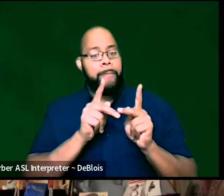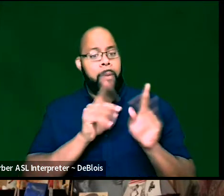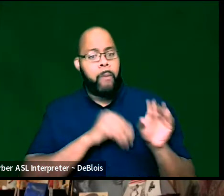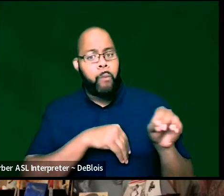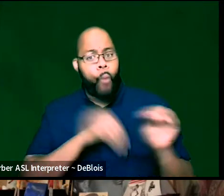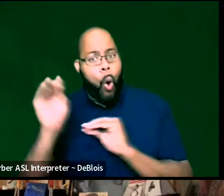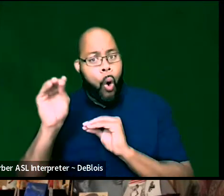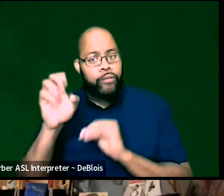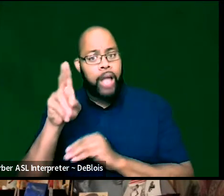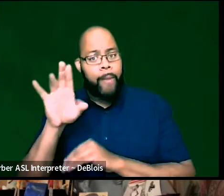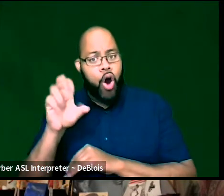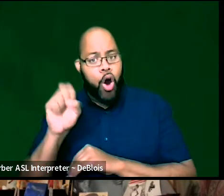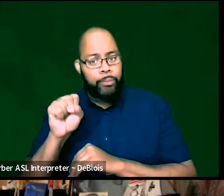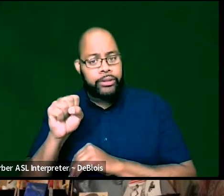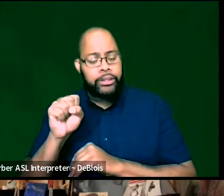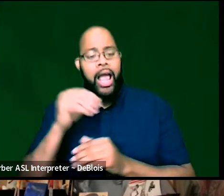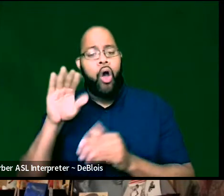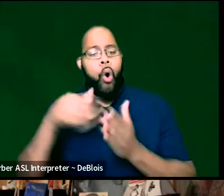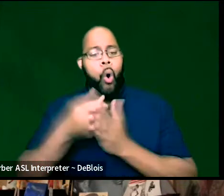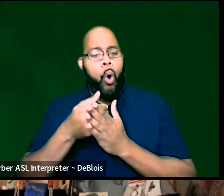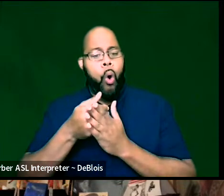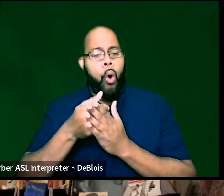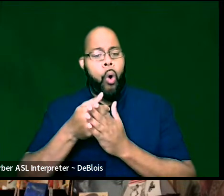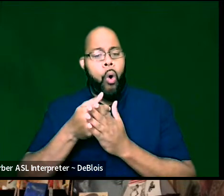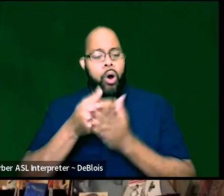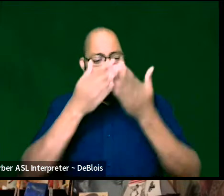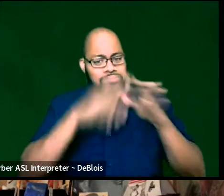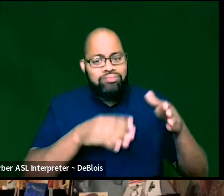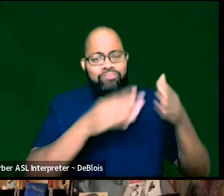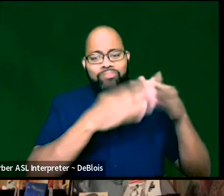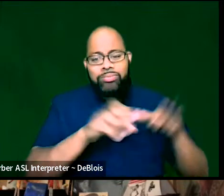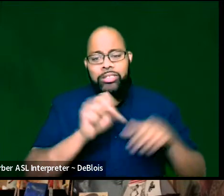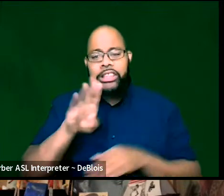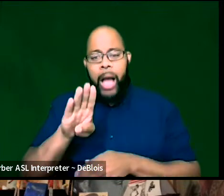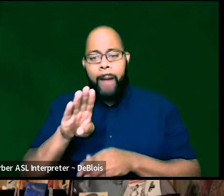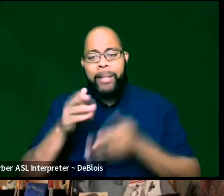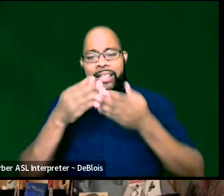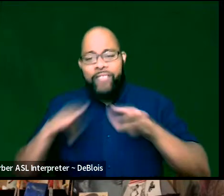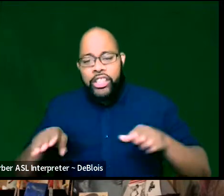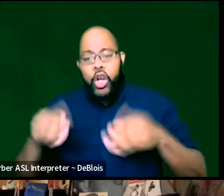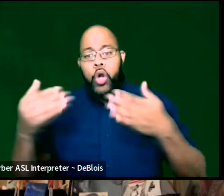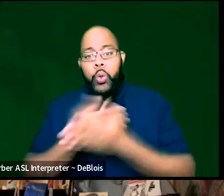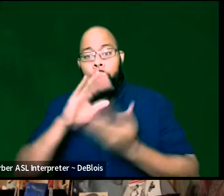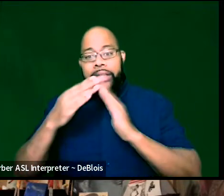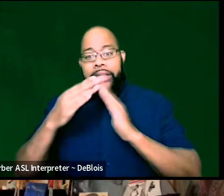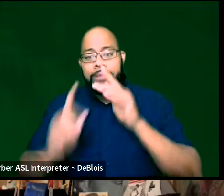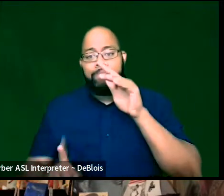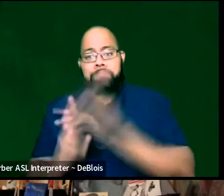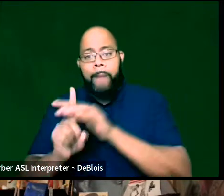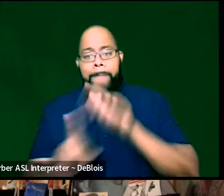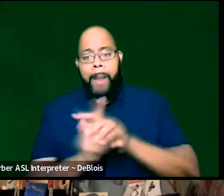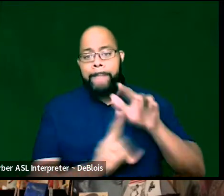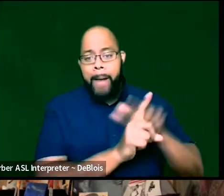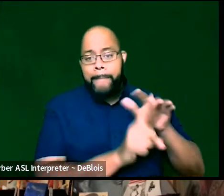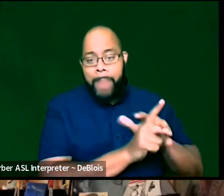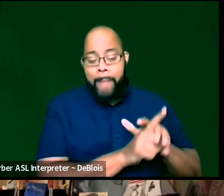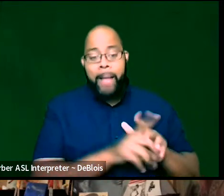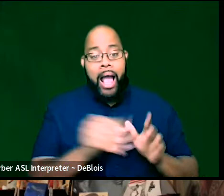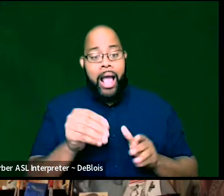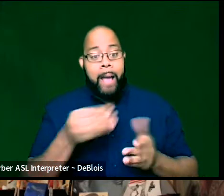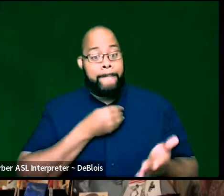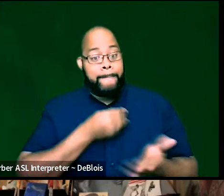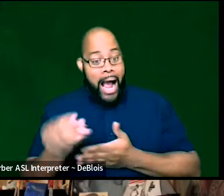to the suburbs, and all of these subdivisions and new cities were literally popping up on the map. And they were